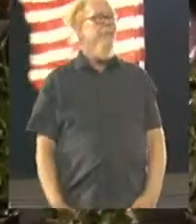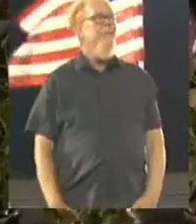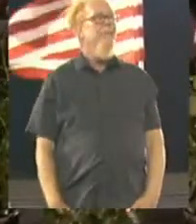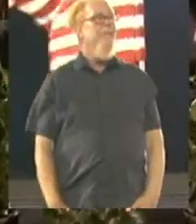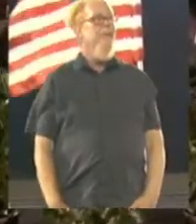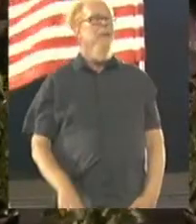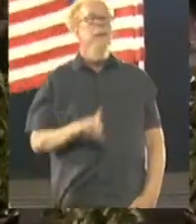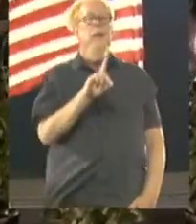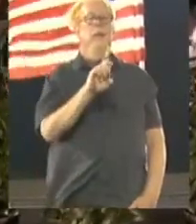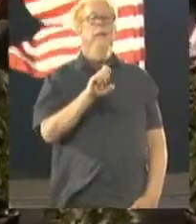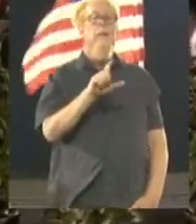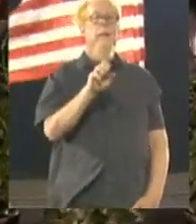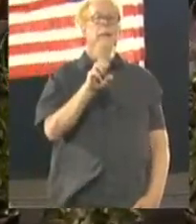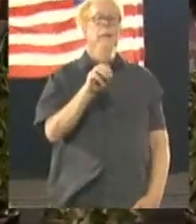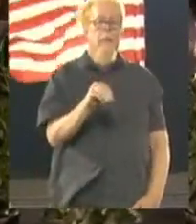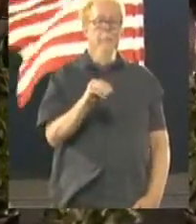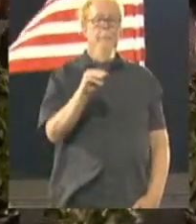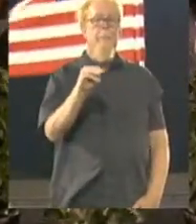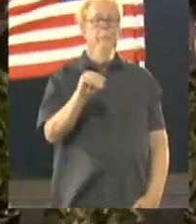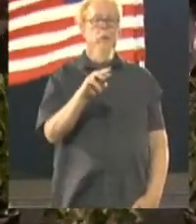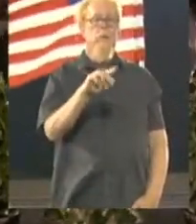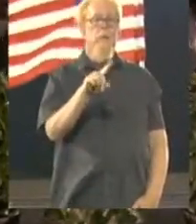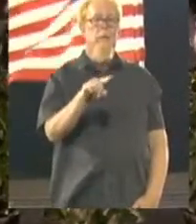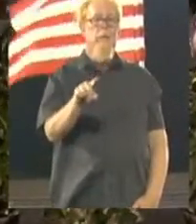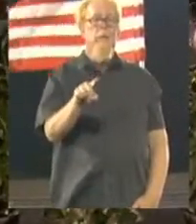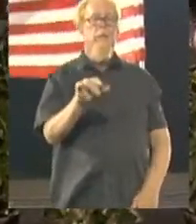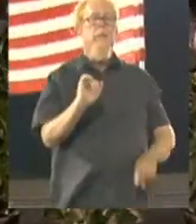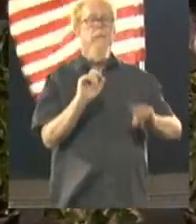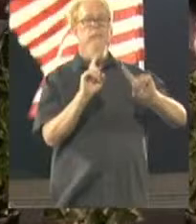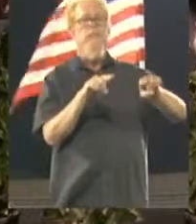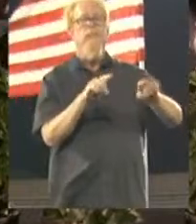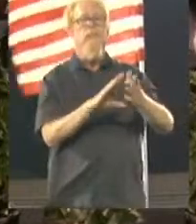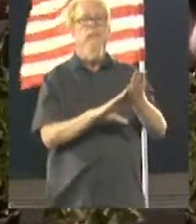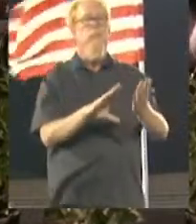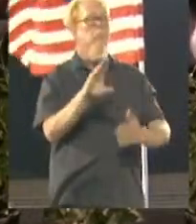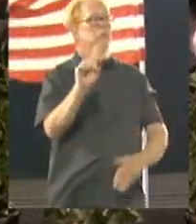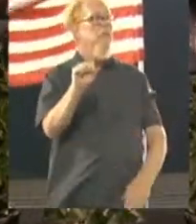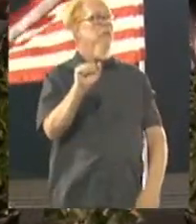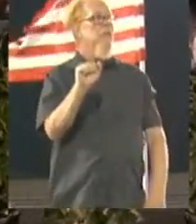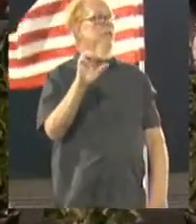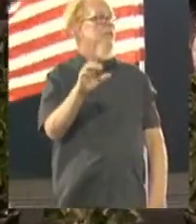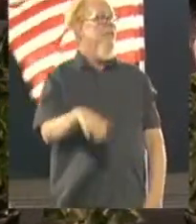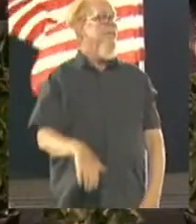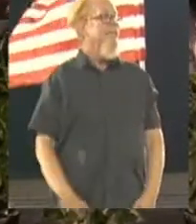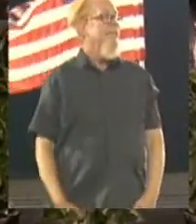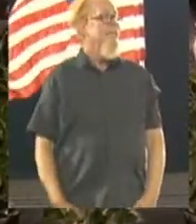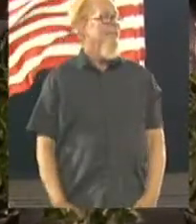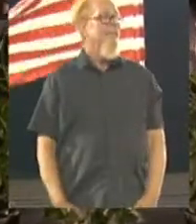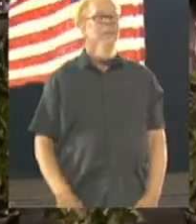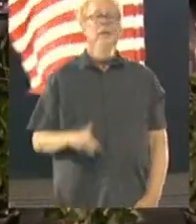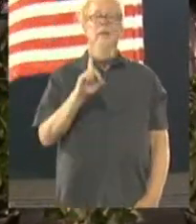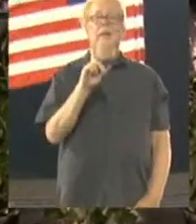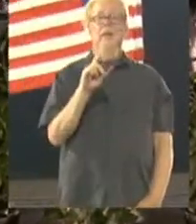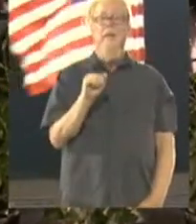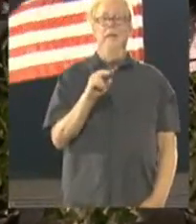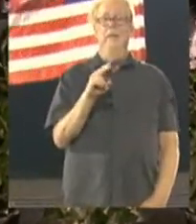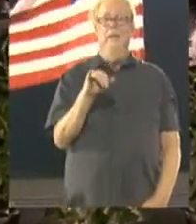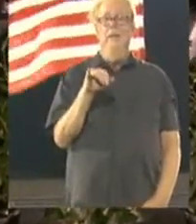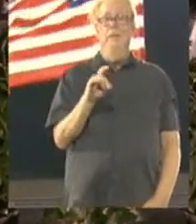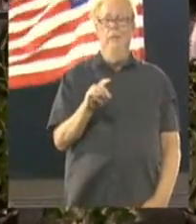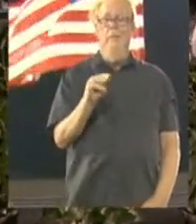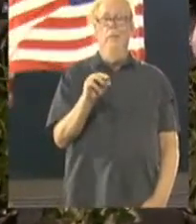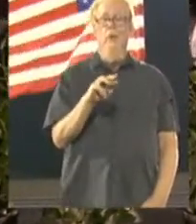Belém B. Martinez will be attending San Antonio College. David Martinez